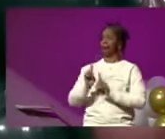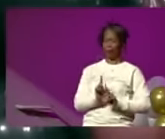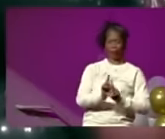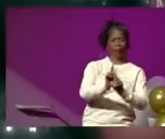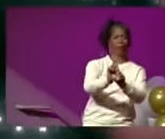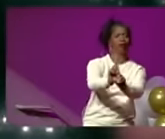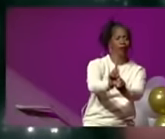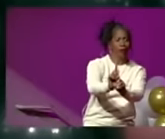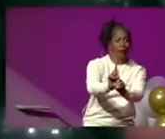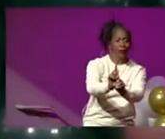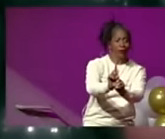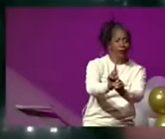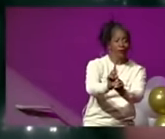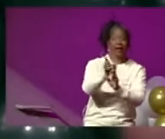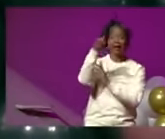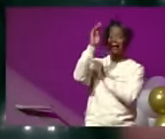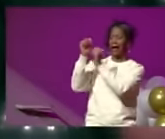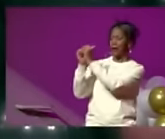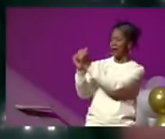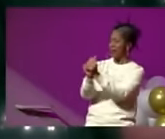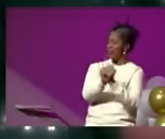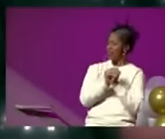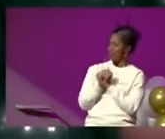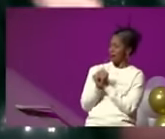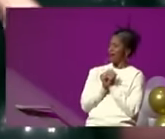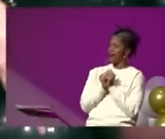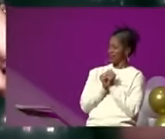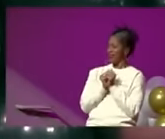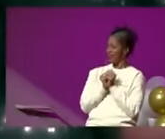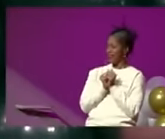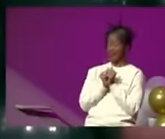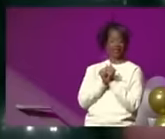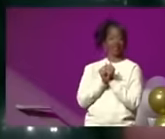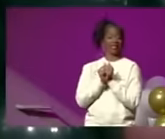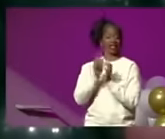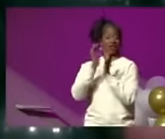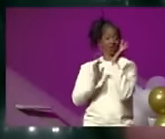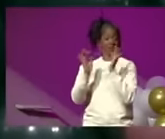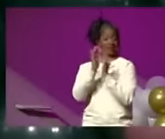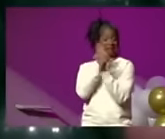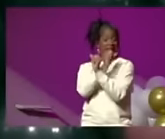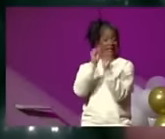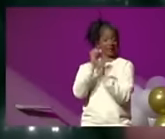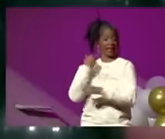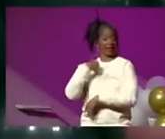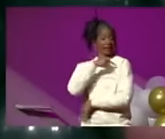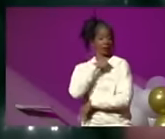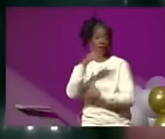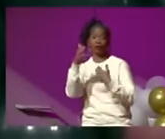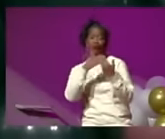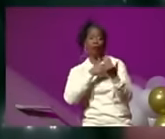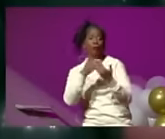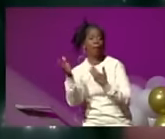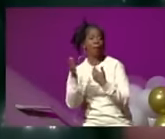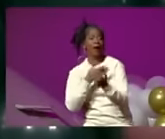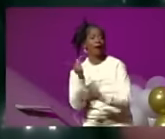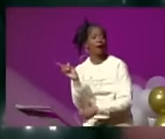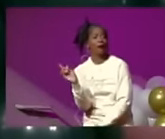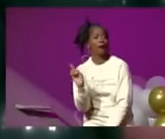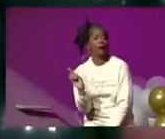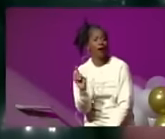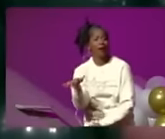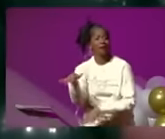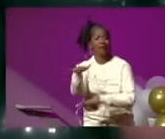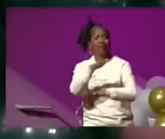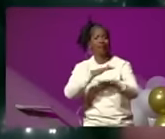Emmanuel in Nazareth. Jesus saving us in Nazareth. God God shows up in Nazareth, that is